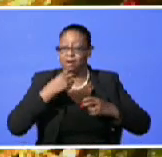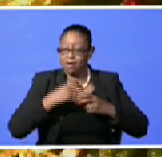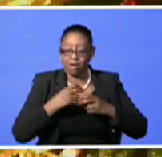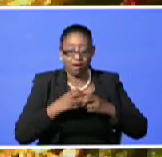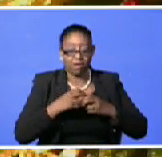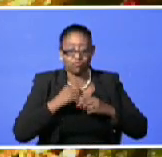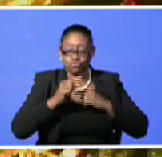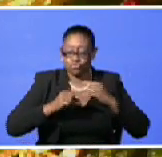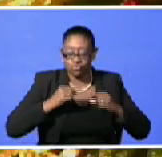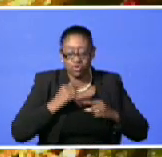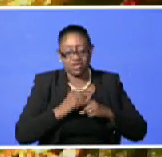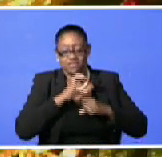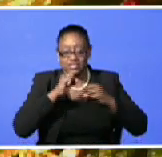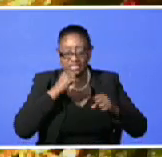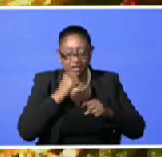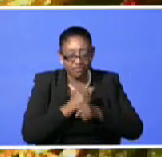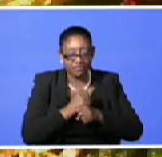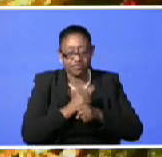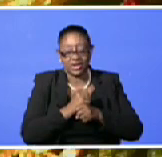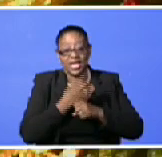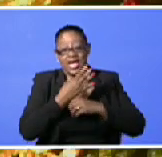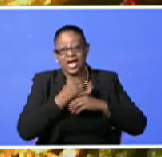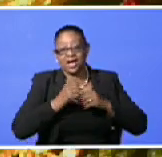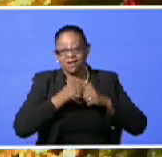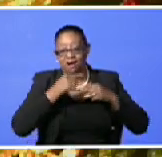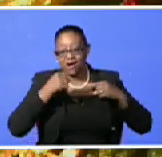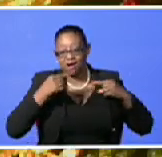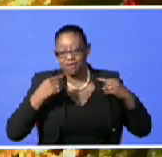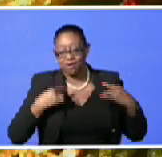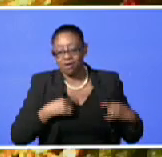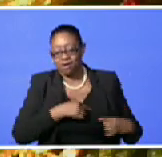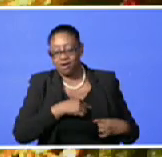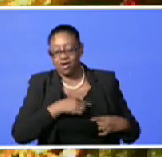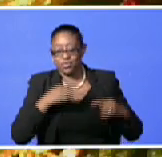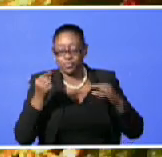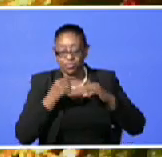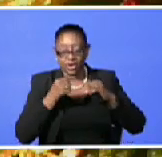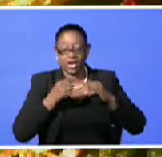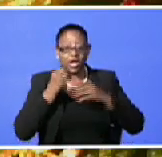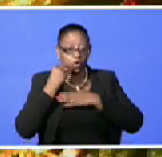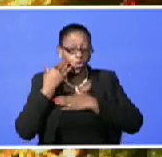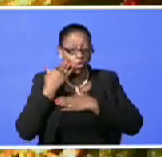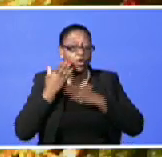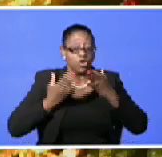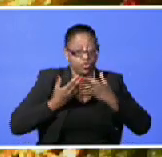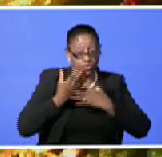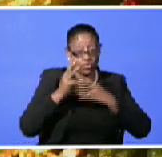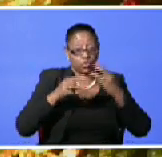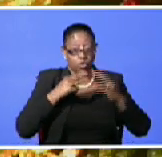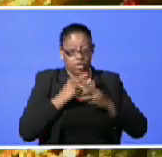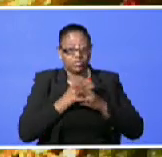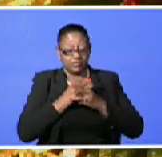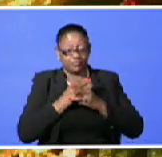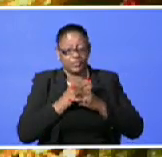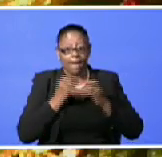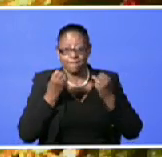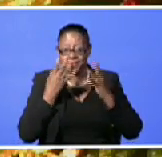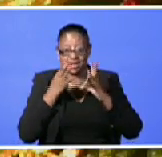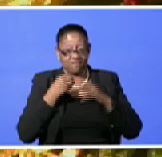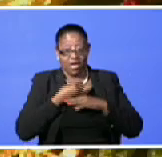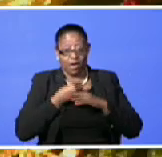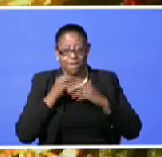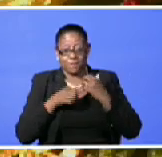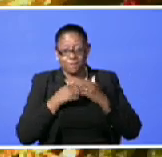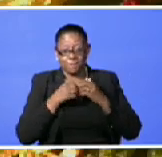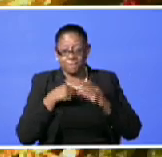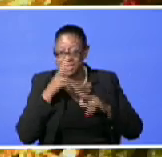grief, suffering, and heartbreak at home and throughout the world. Many of our people have